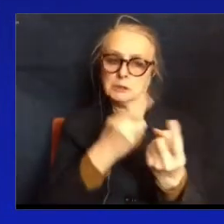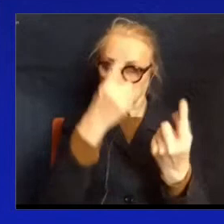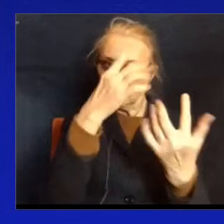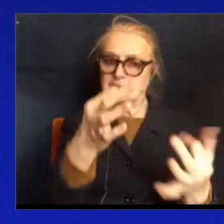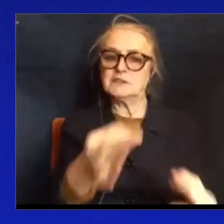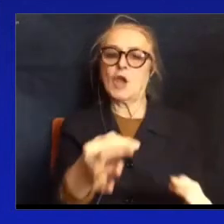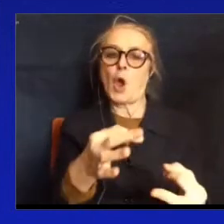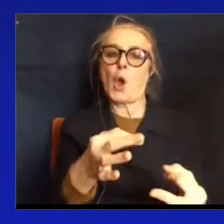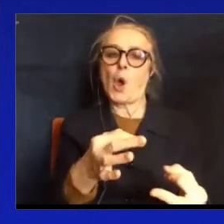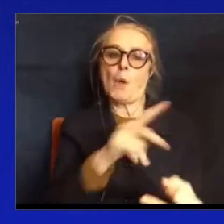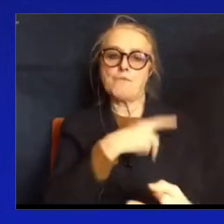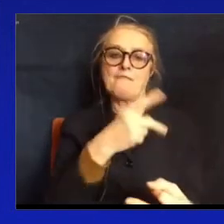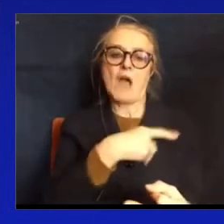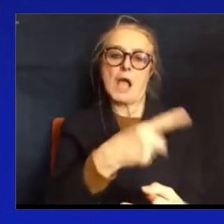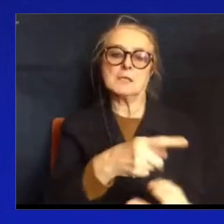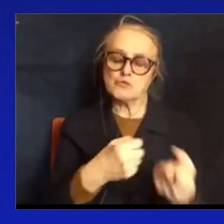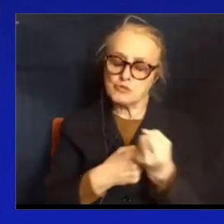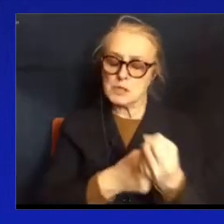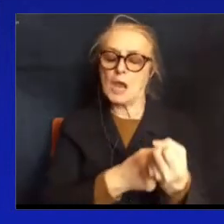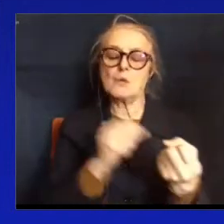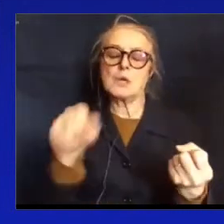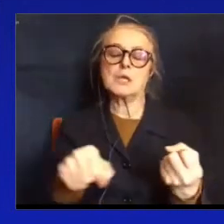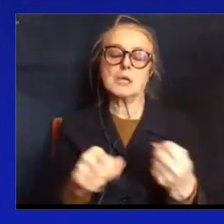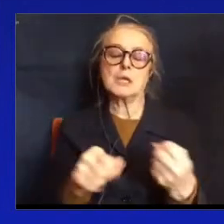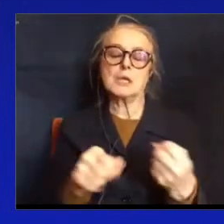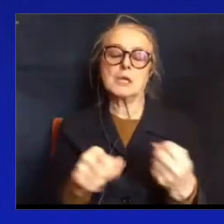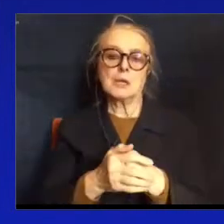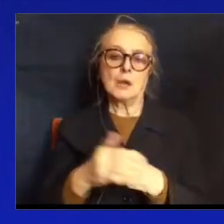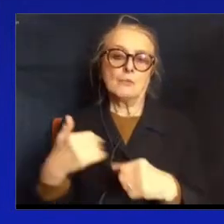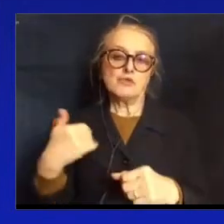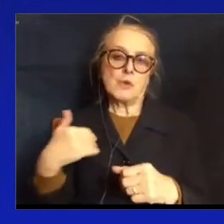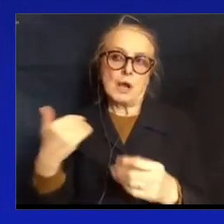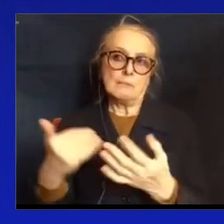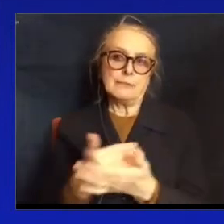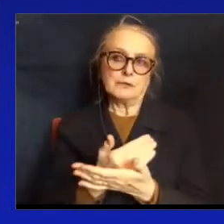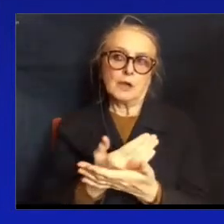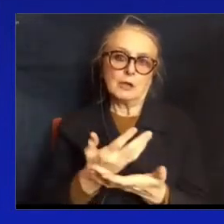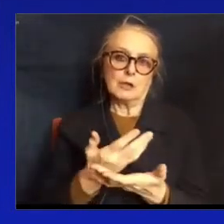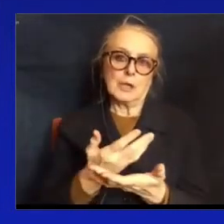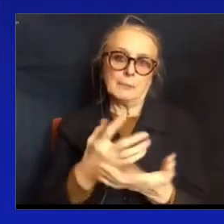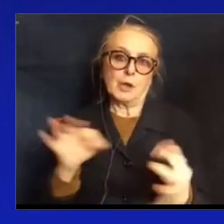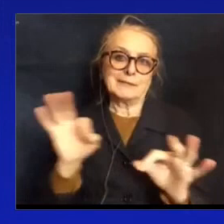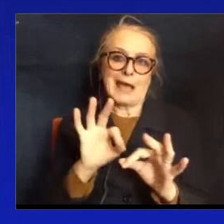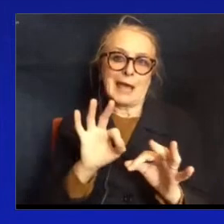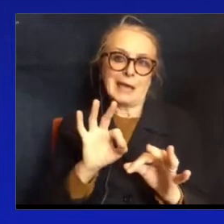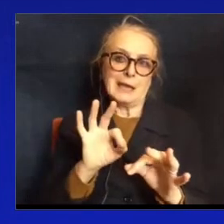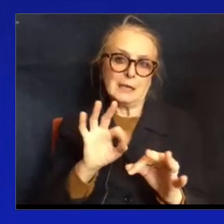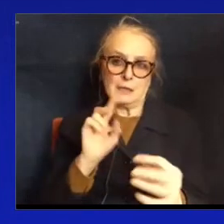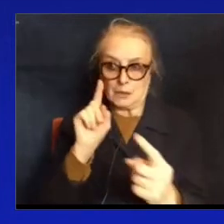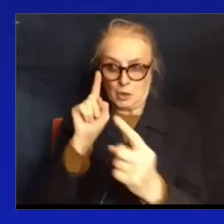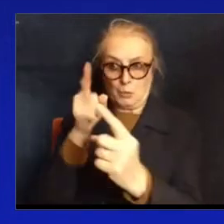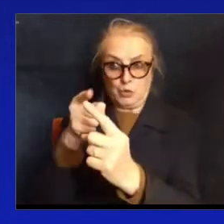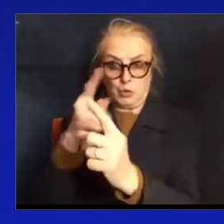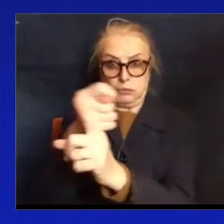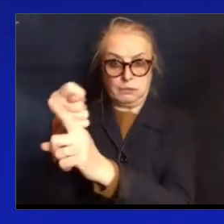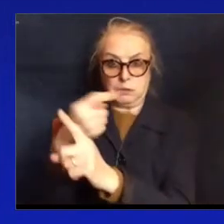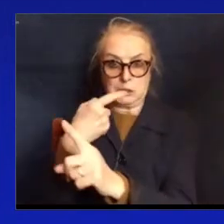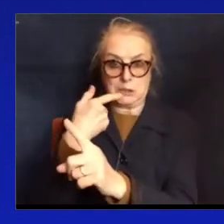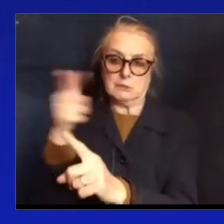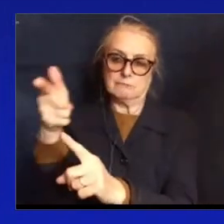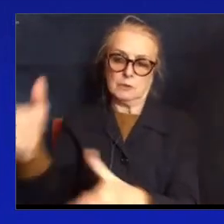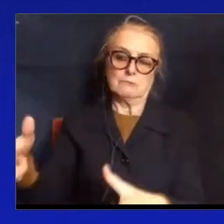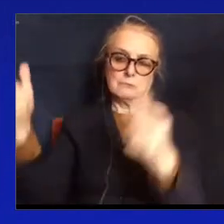the residents of long-term care and retirement homes. I think this is very appropriate and really makes a lot of